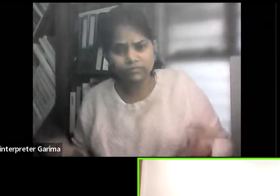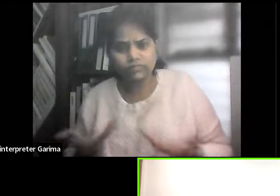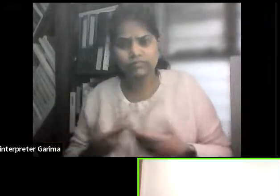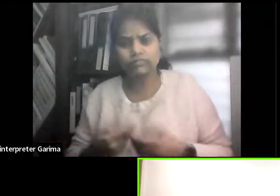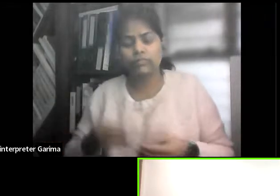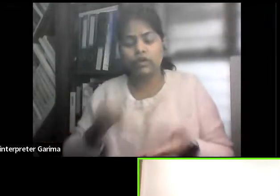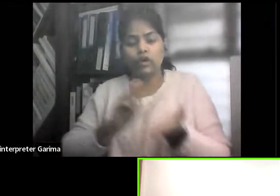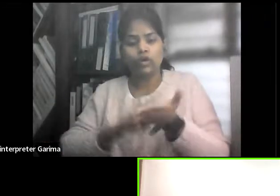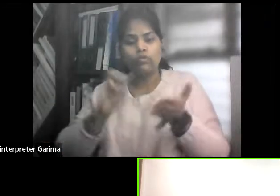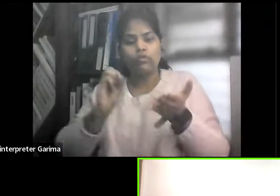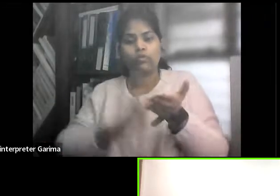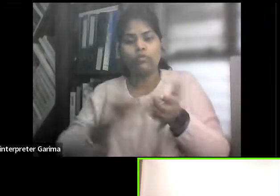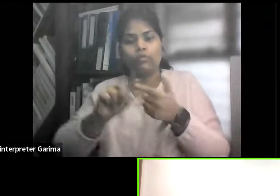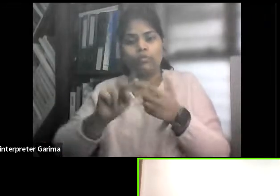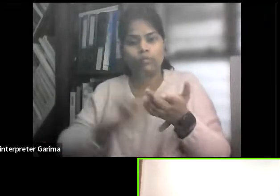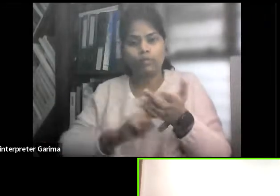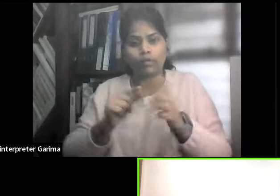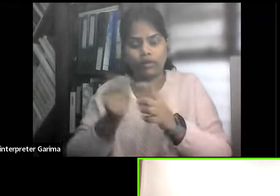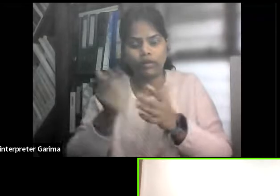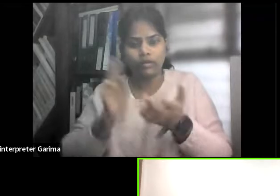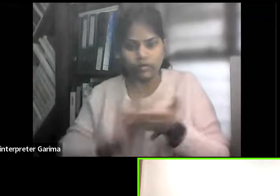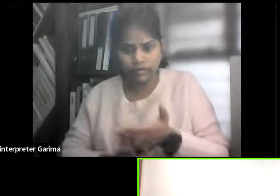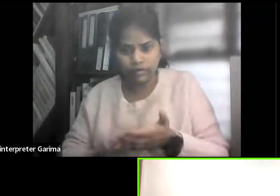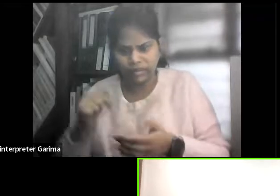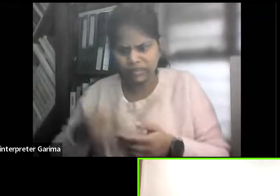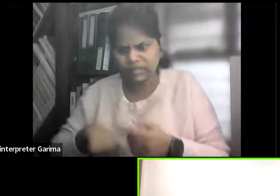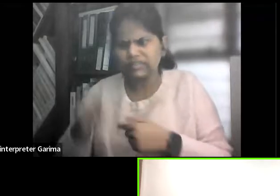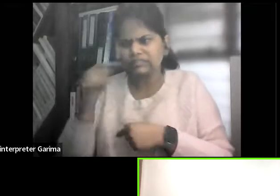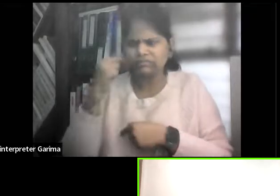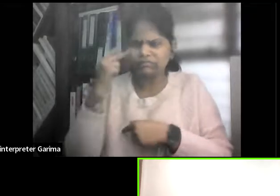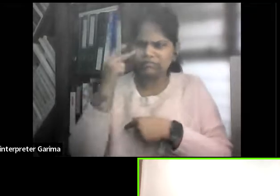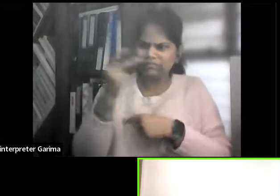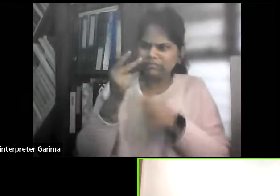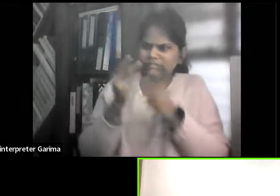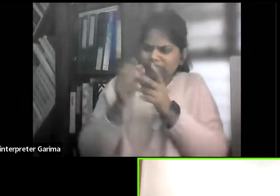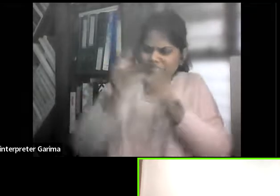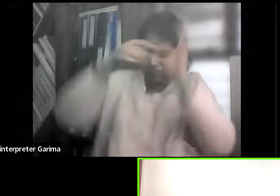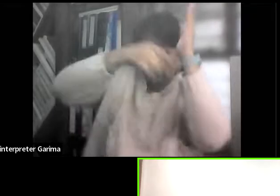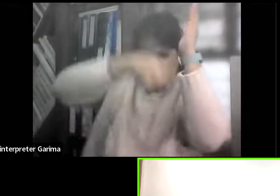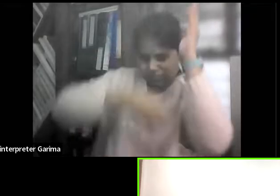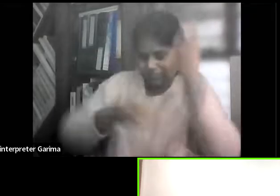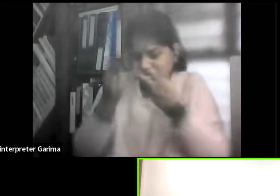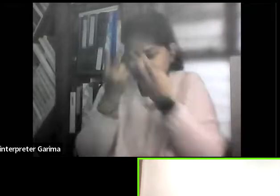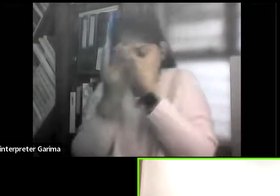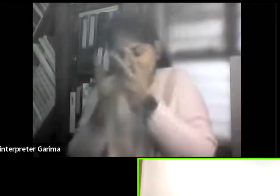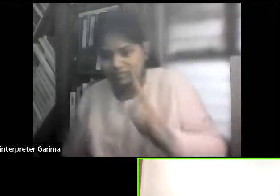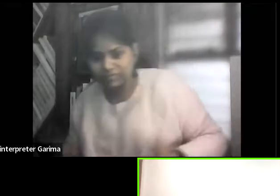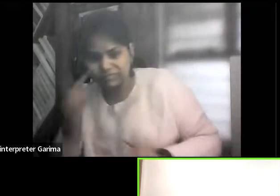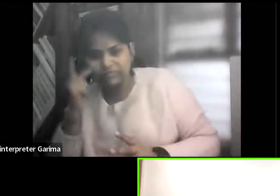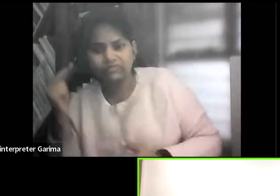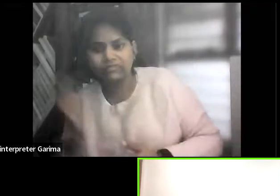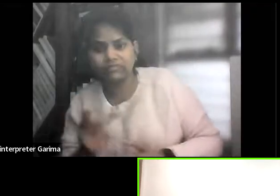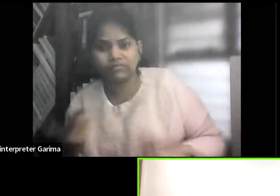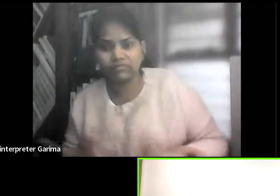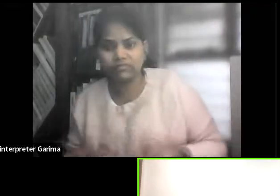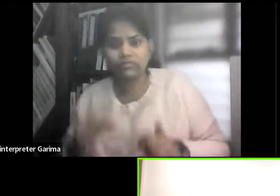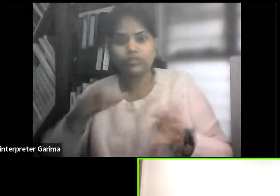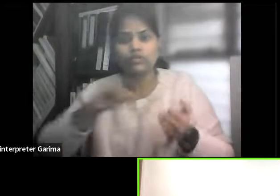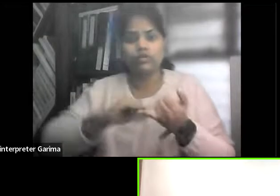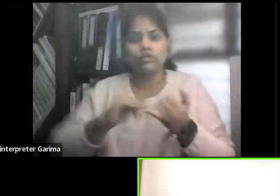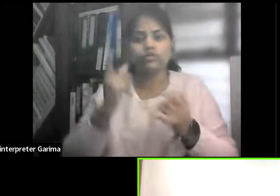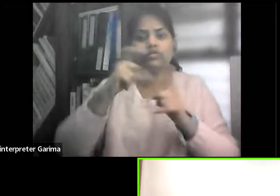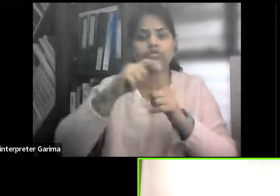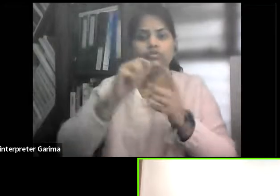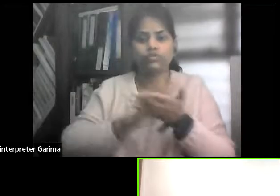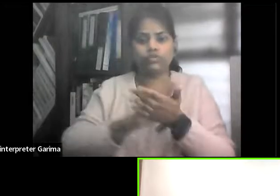years. At this point, I will take a brief diversion to look at the case of Sudha Chandran that Vimal C. evaluates through the lens of disability